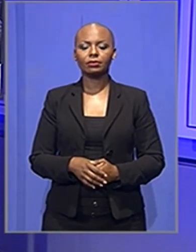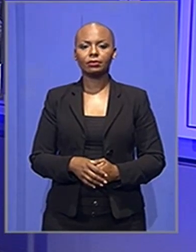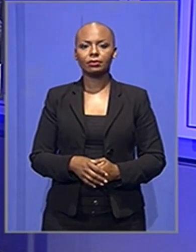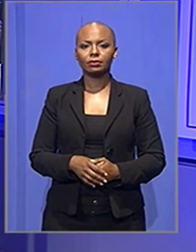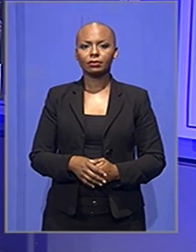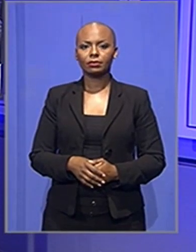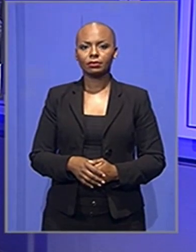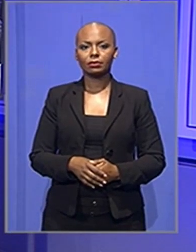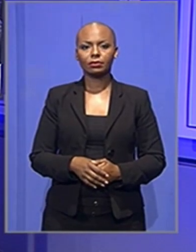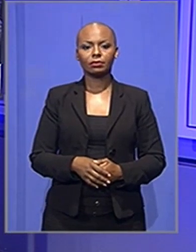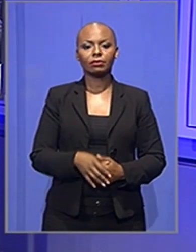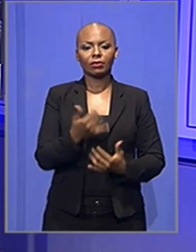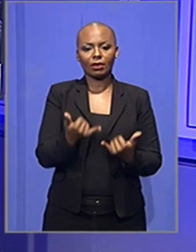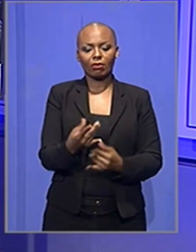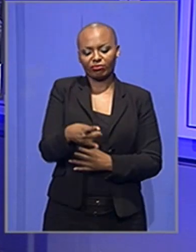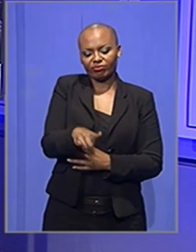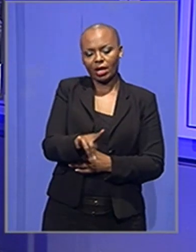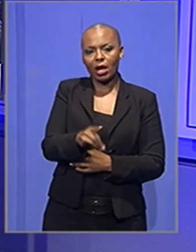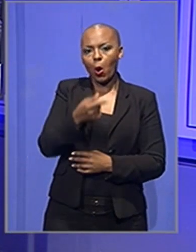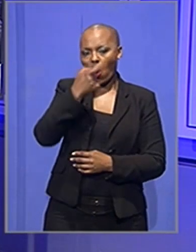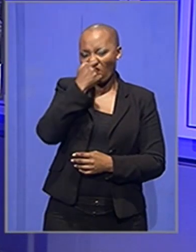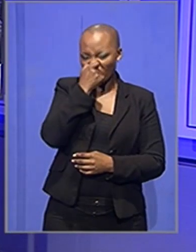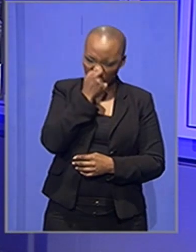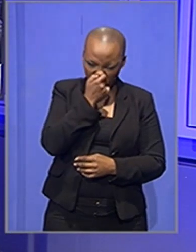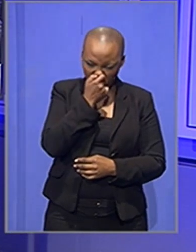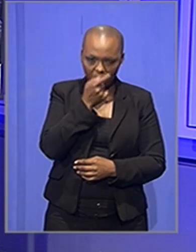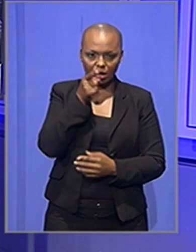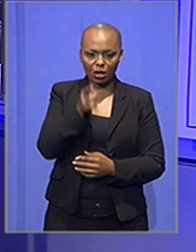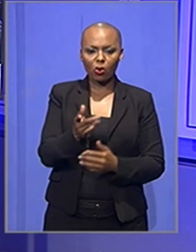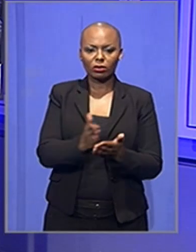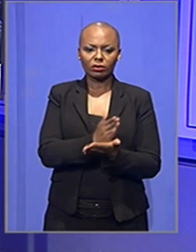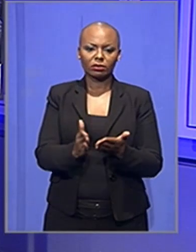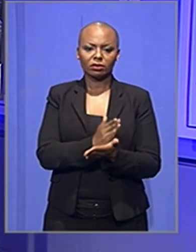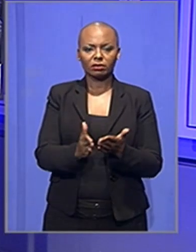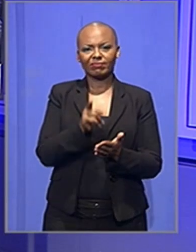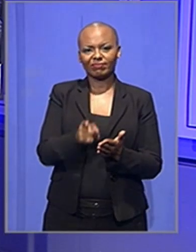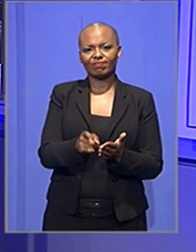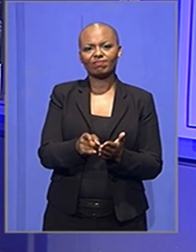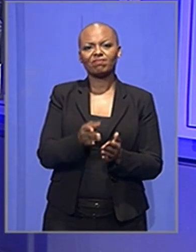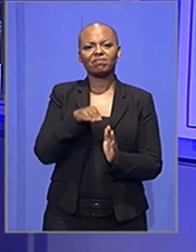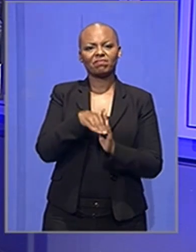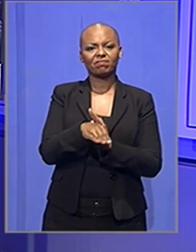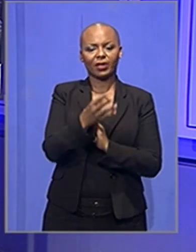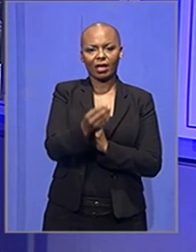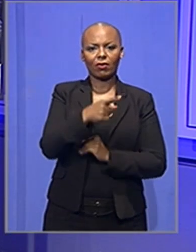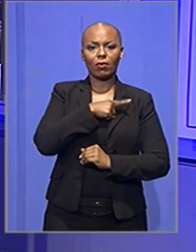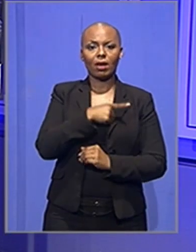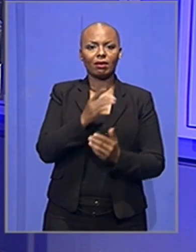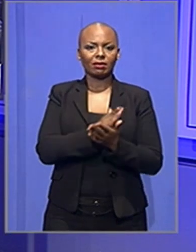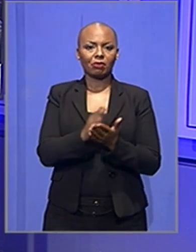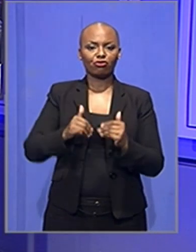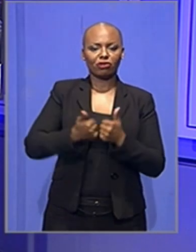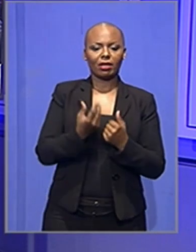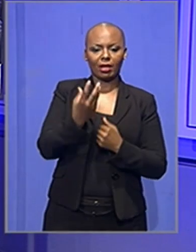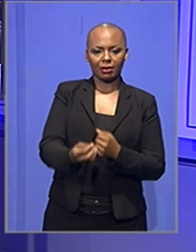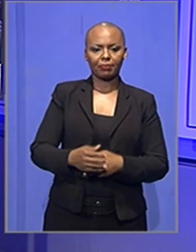Dihwai tse nyenyane tsa dikolobe Northwest di fokusa tlhahiso ha tse ding tsona di inyahlatsa ka hohle ho latela diphephetso tseo di tobaneng le